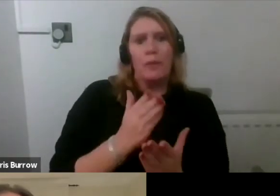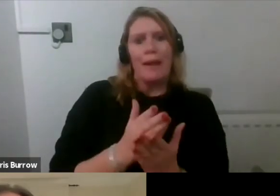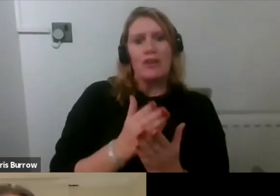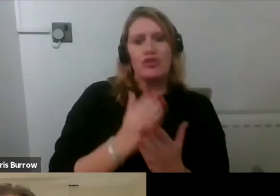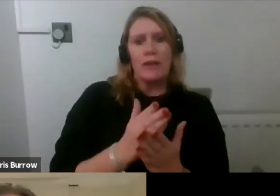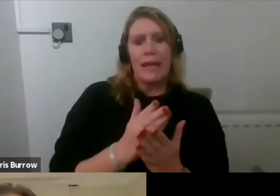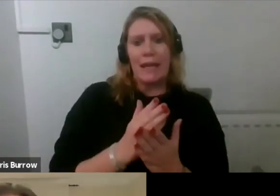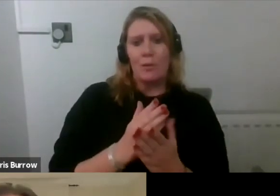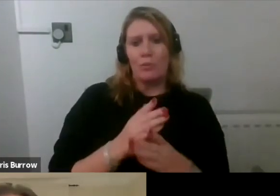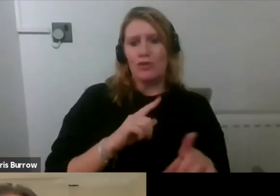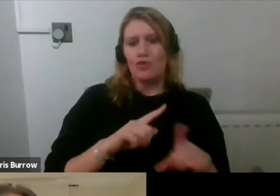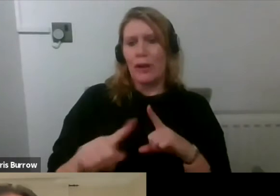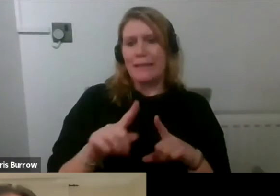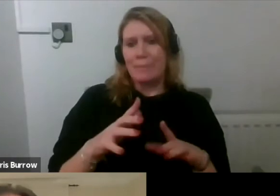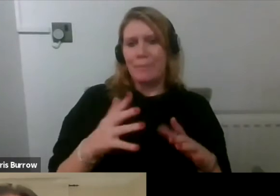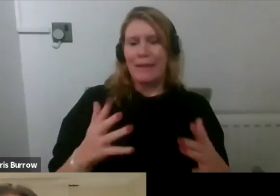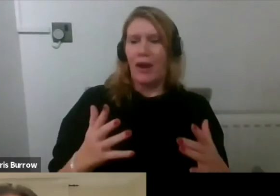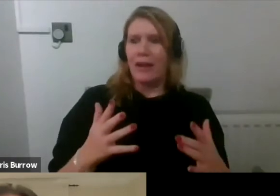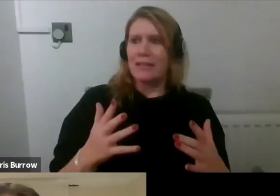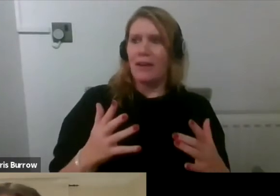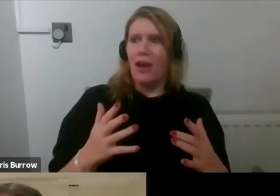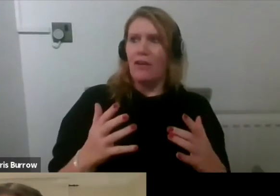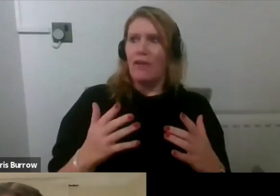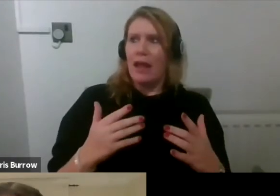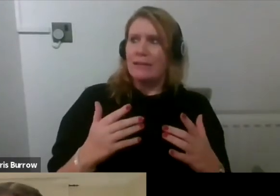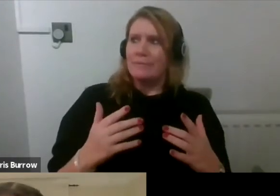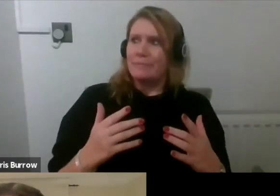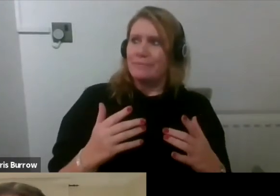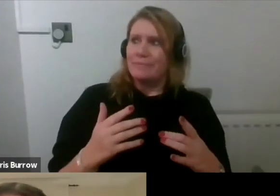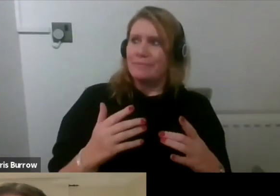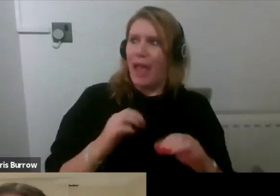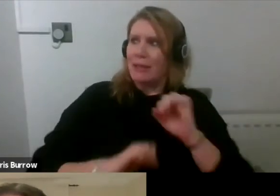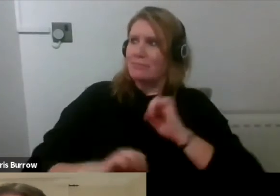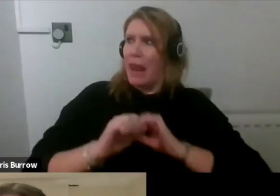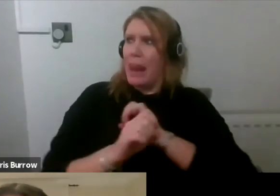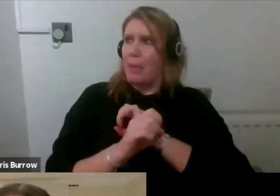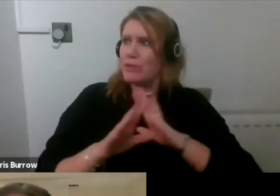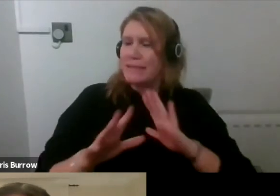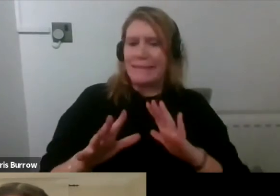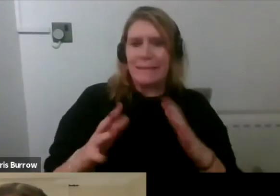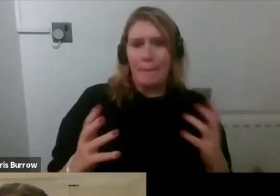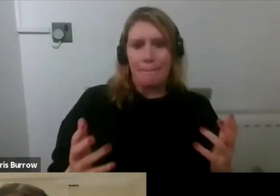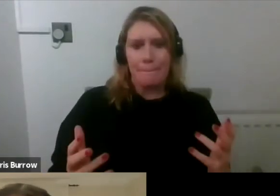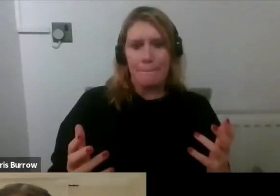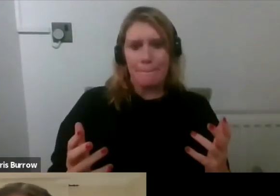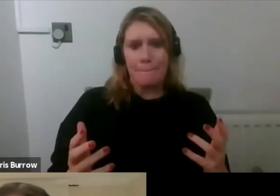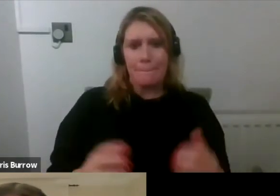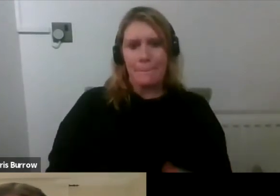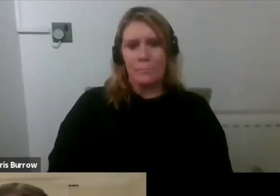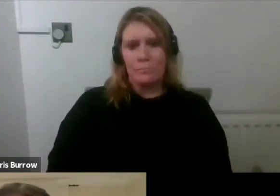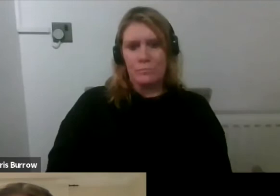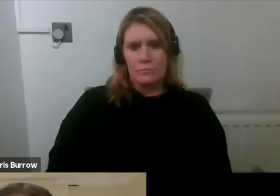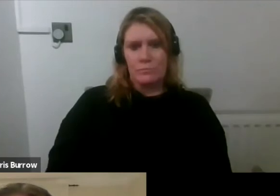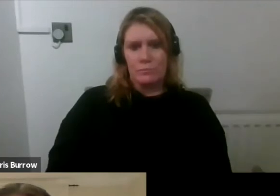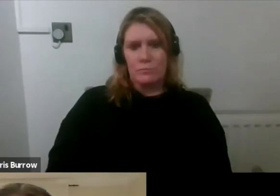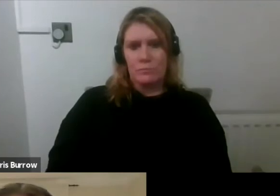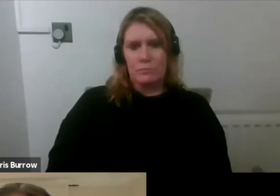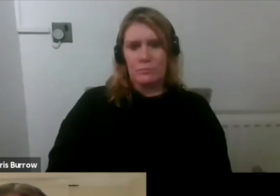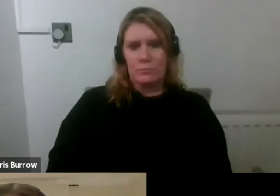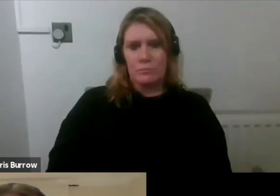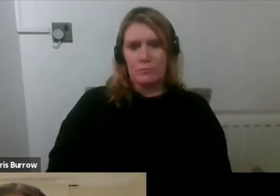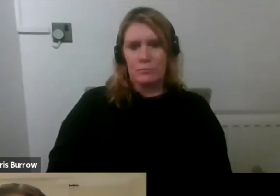paternal liberalism, I'd call it. These directors, we know people like Paul Greengrass has gone on to do big Hollywood